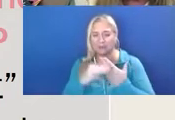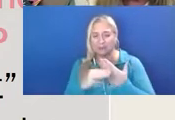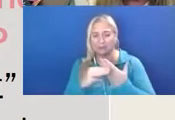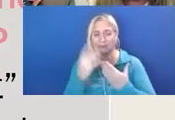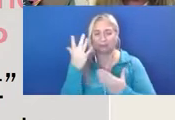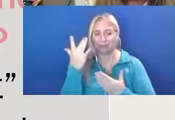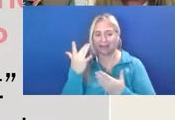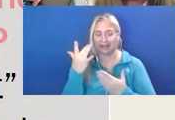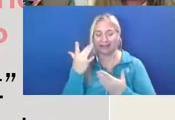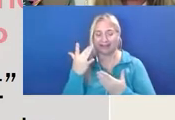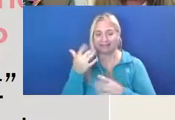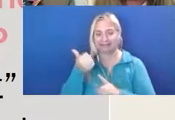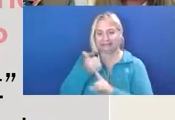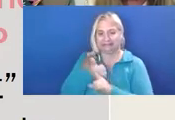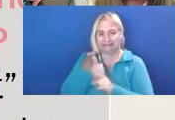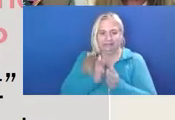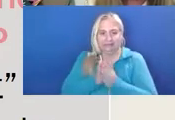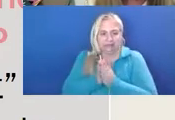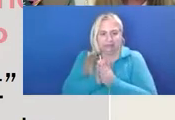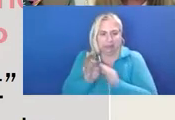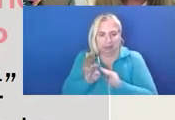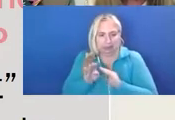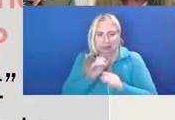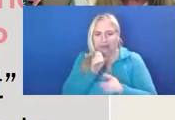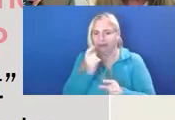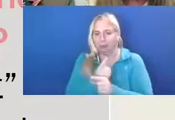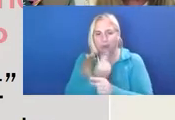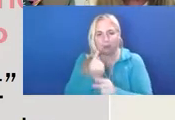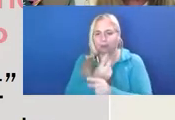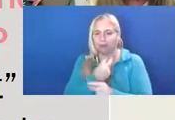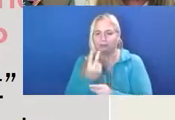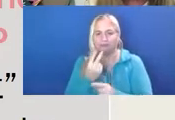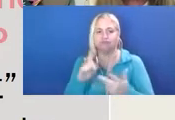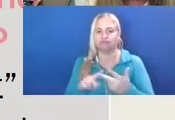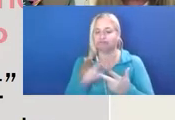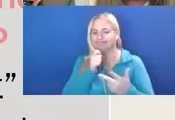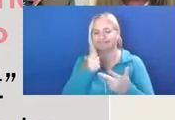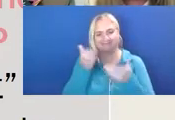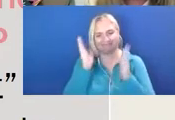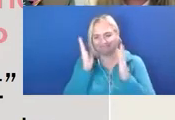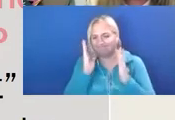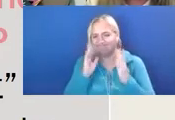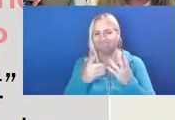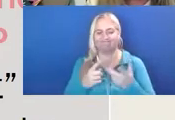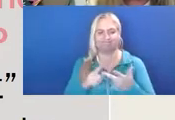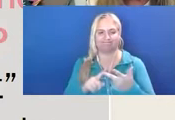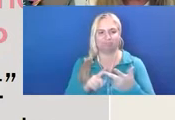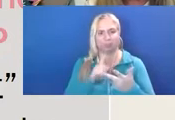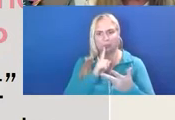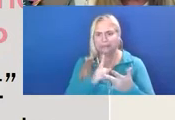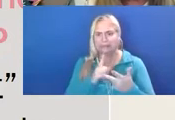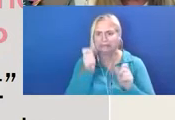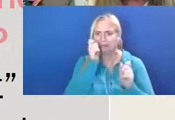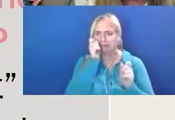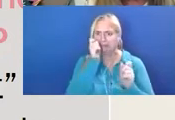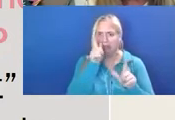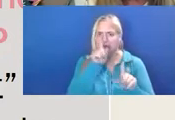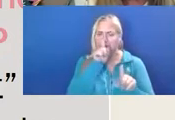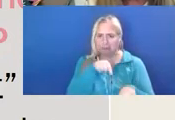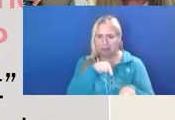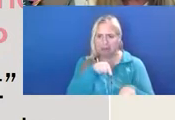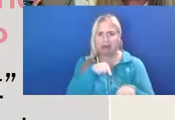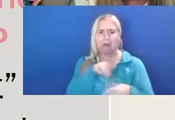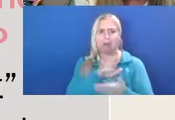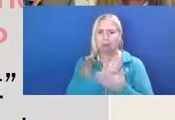to self-stimulatory behavior, inappropriate vocalizations, and inattention. This is a very surprising response from the